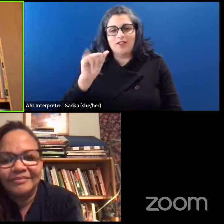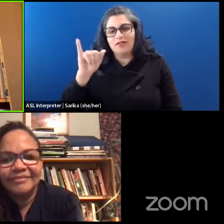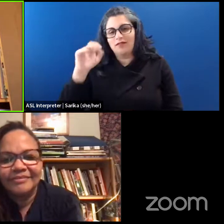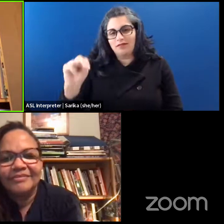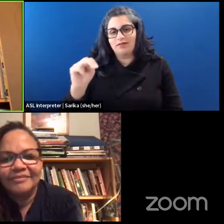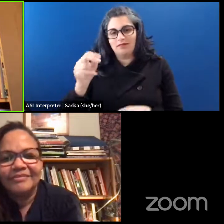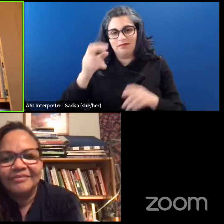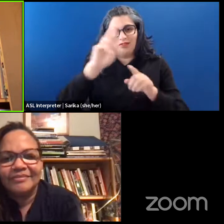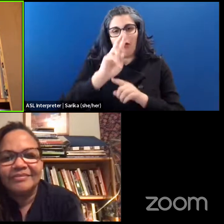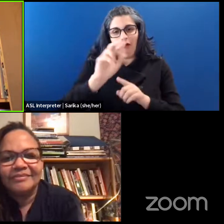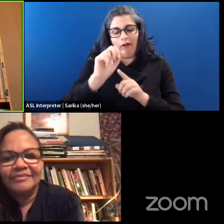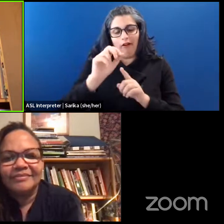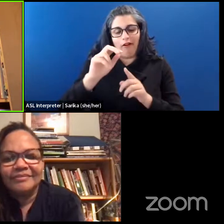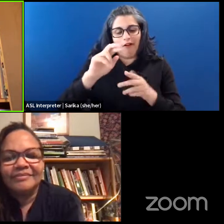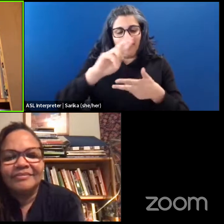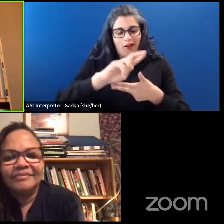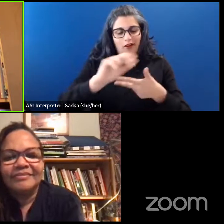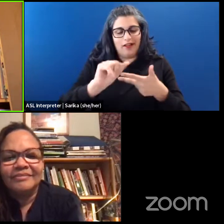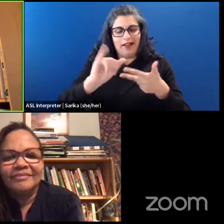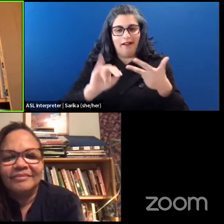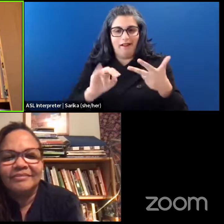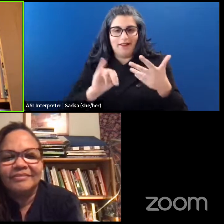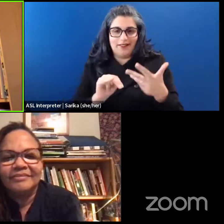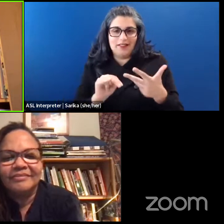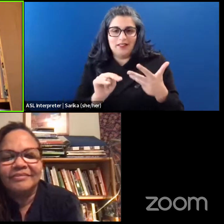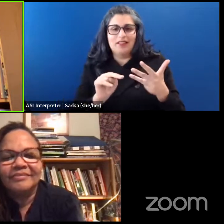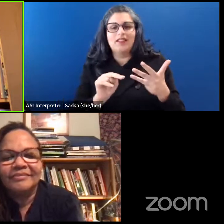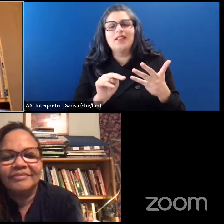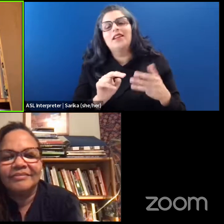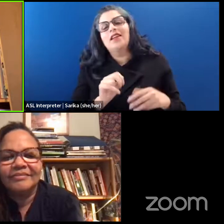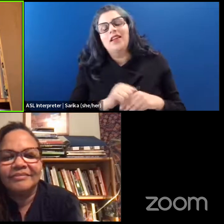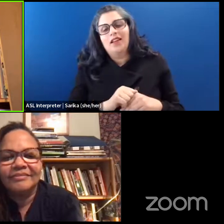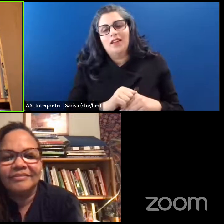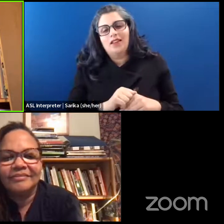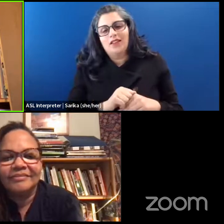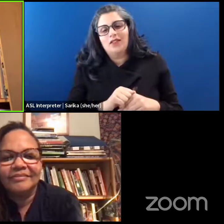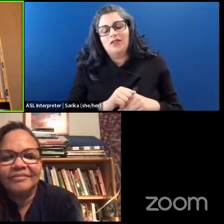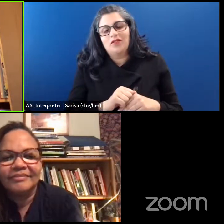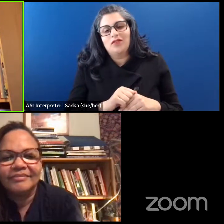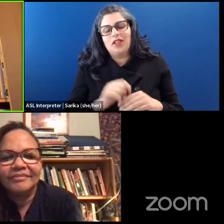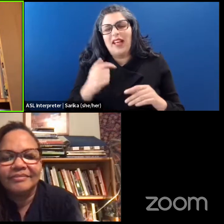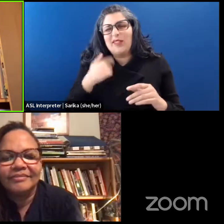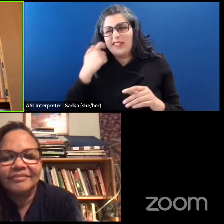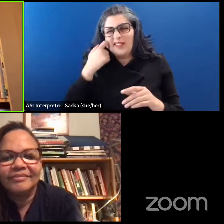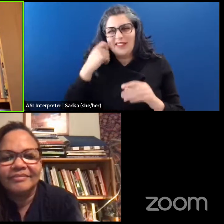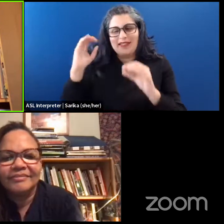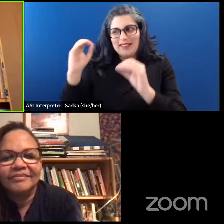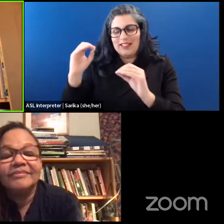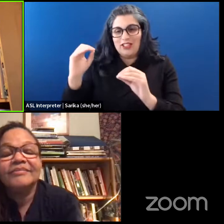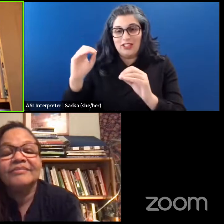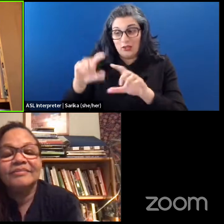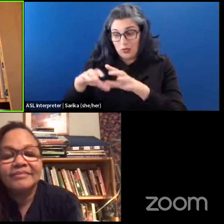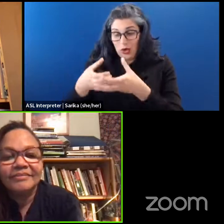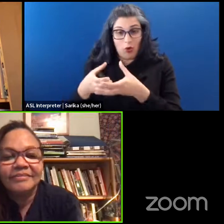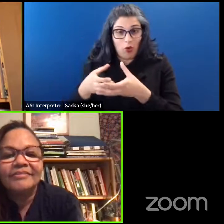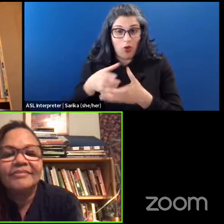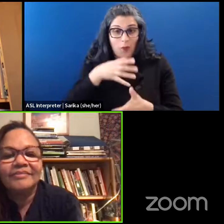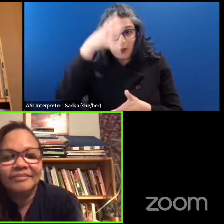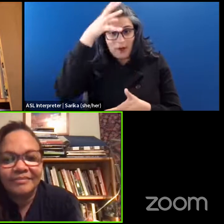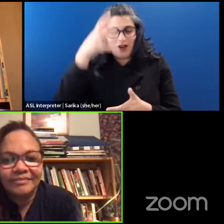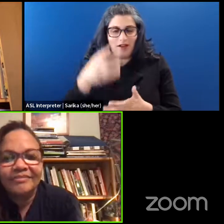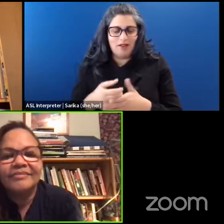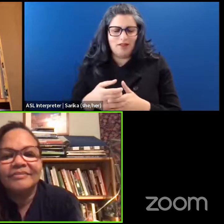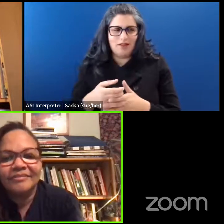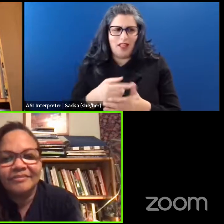become quite well known in the Insight tradition. And I was just teaching this to a group of parents, actually. Mm. And it struck